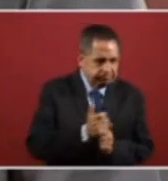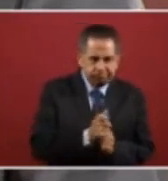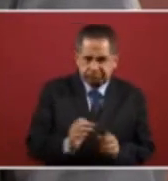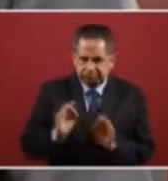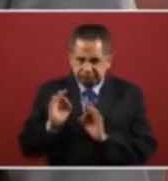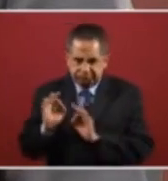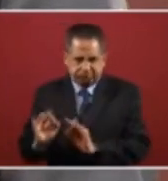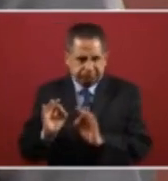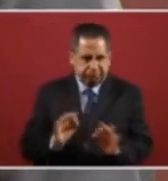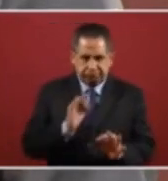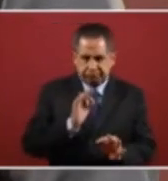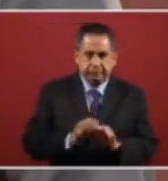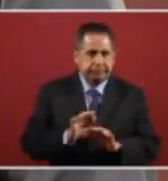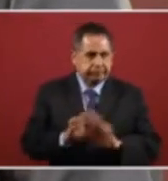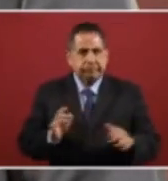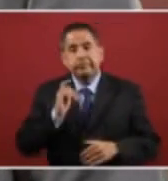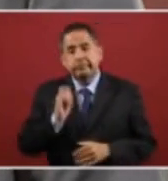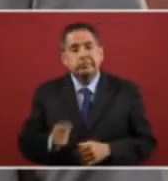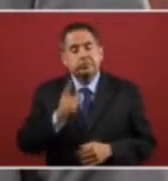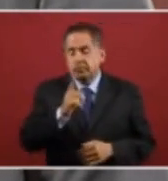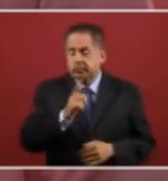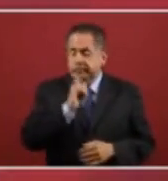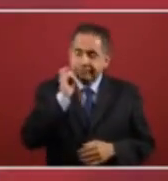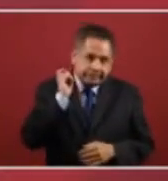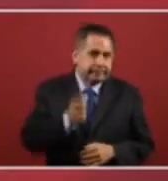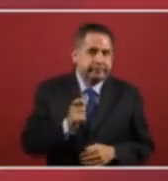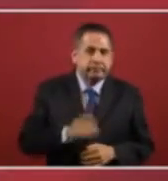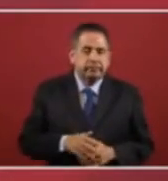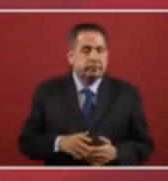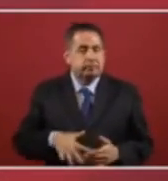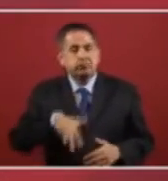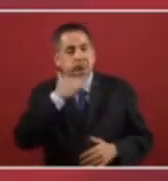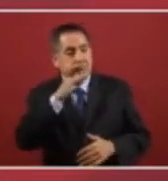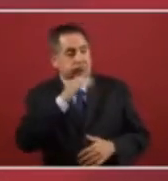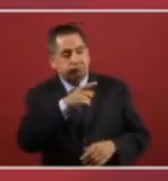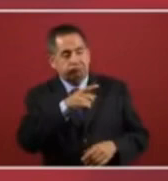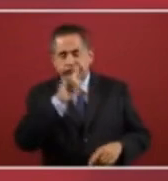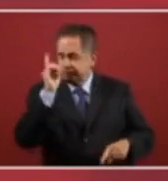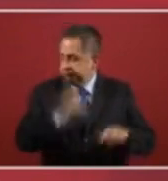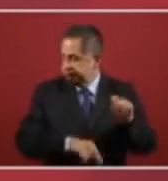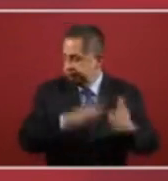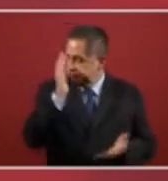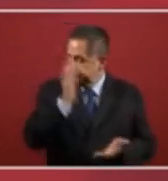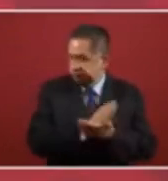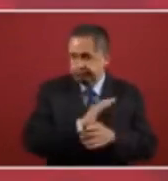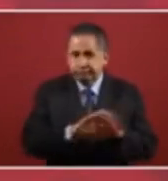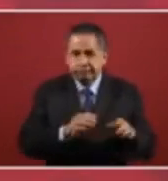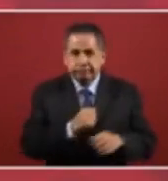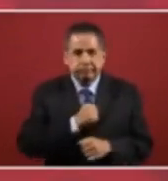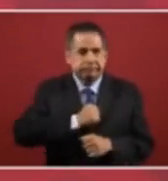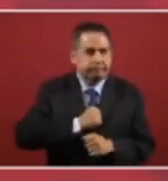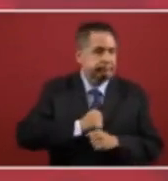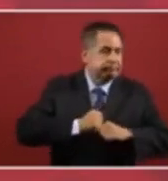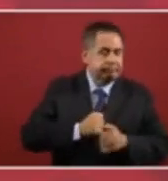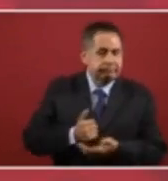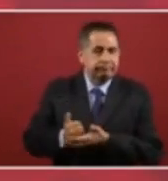efficient. Y ya acabar. And to end con la corrupción. Corruption. Con el influyentismo.